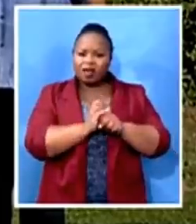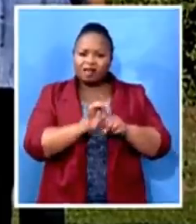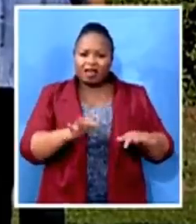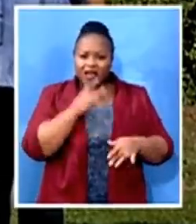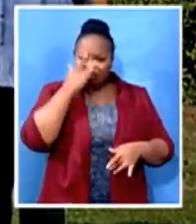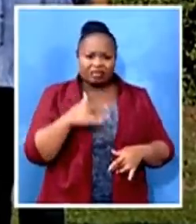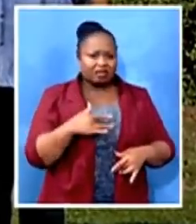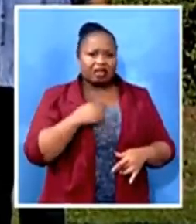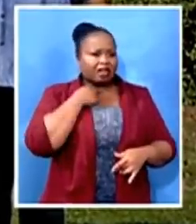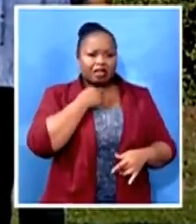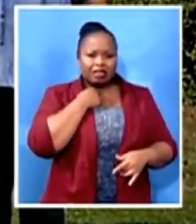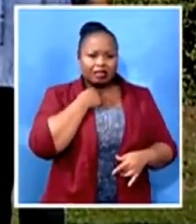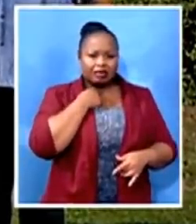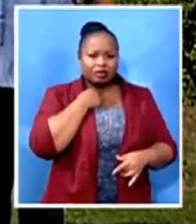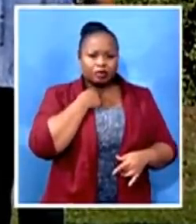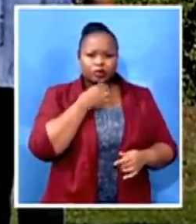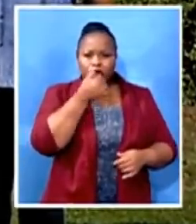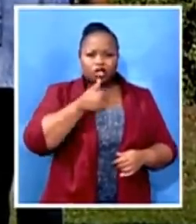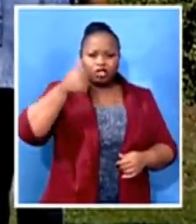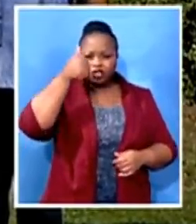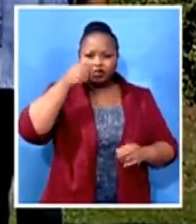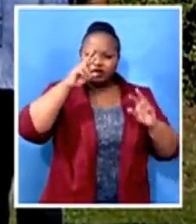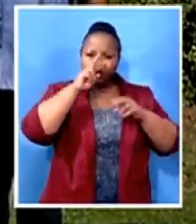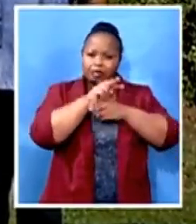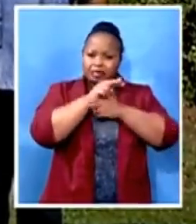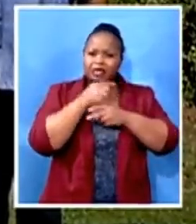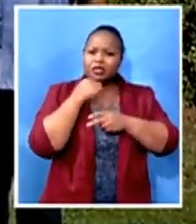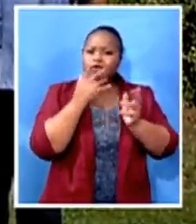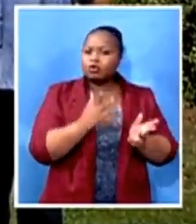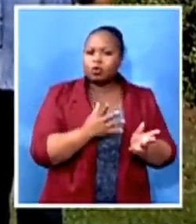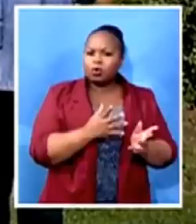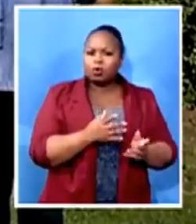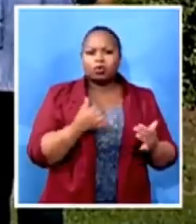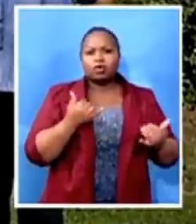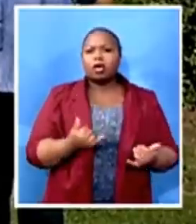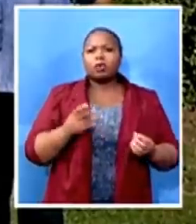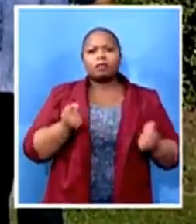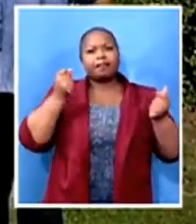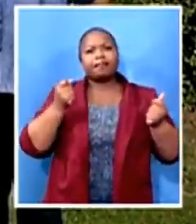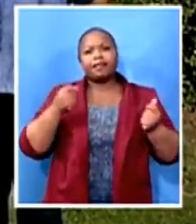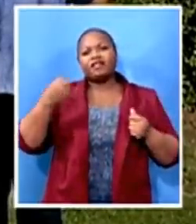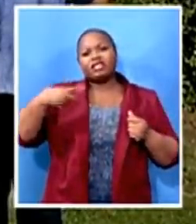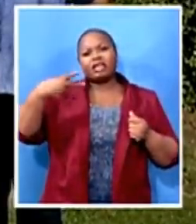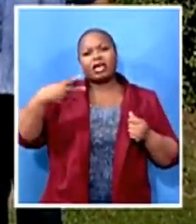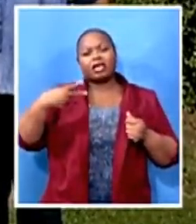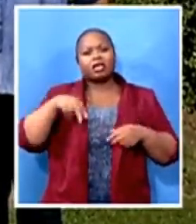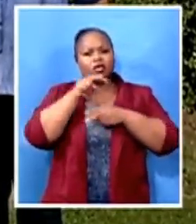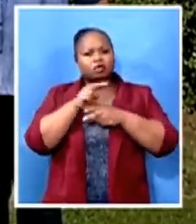that change? How will that be changed by a second inspection? Actually, that's a